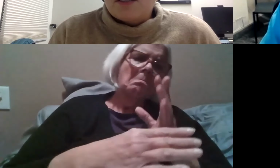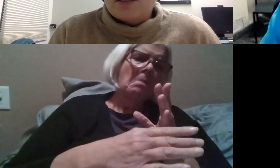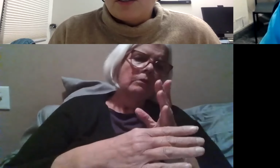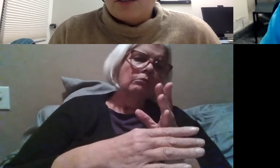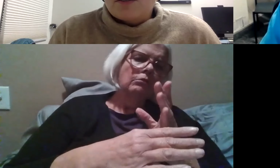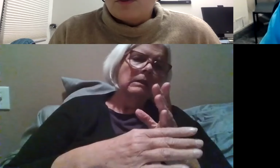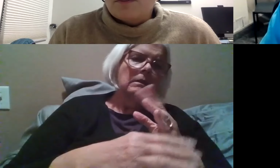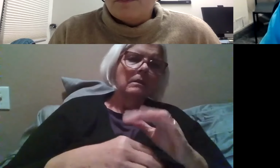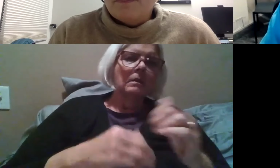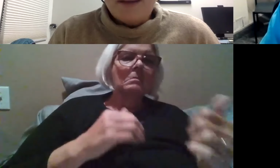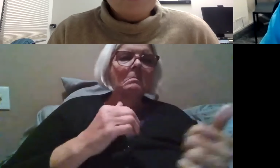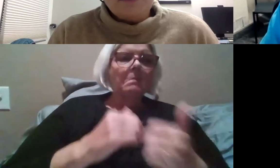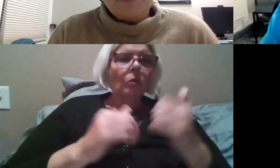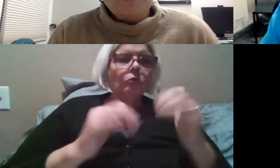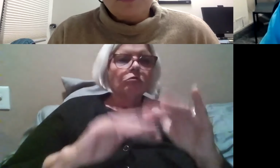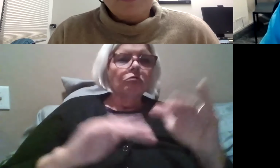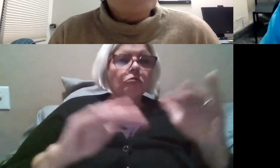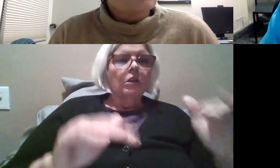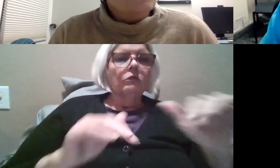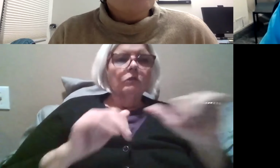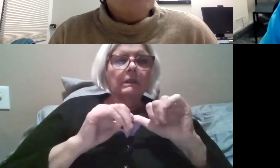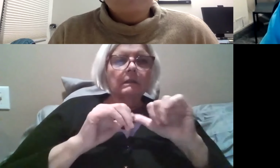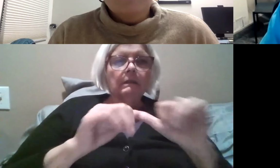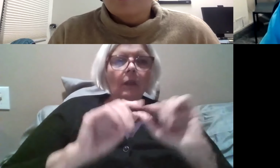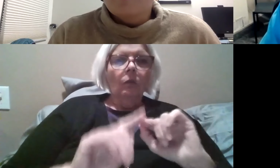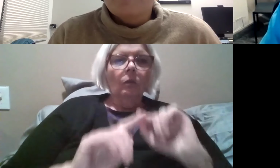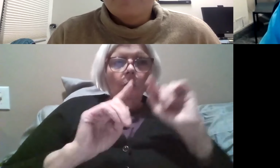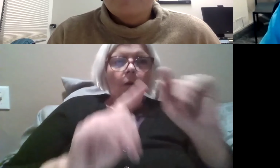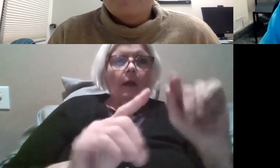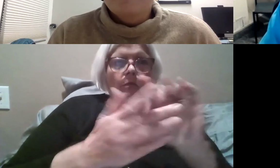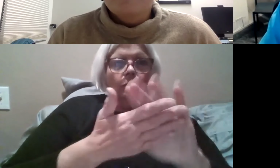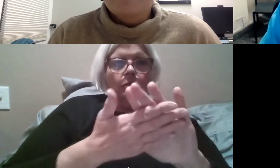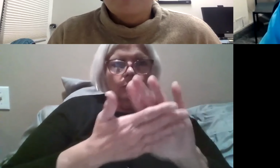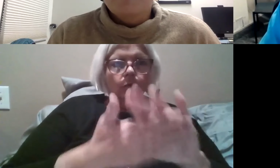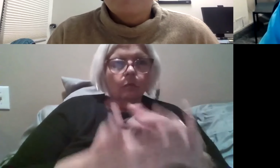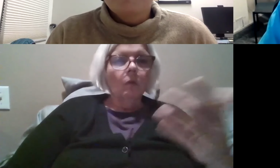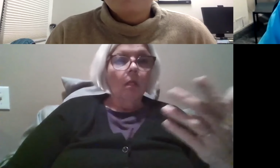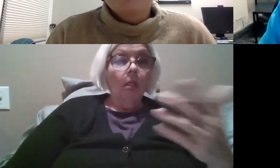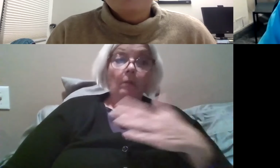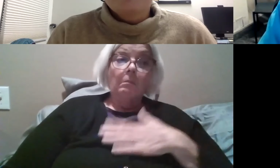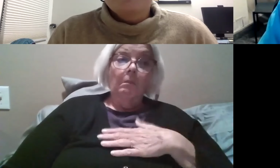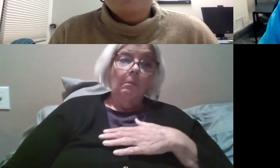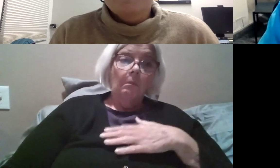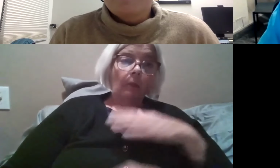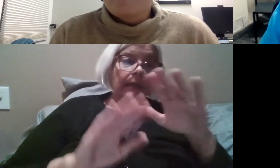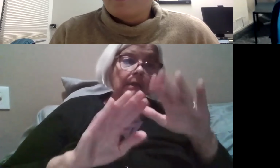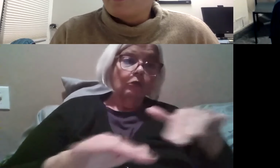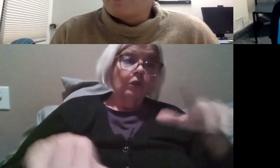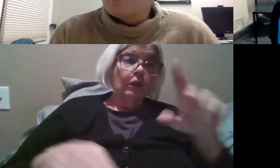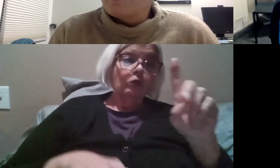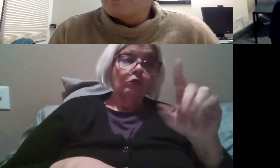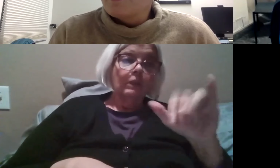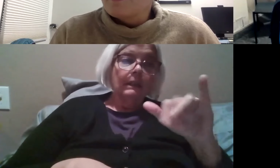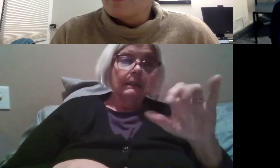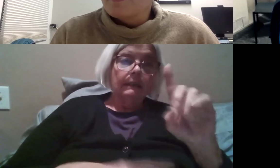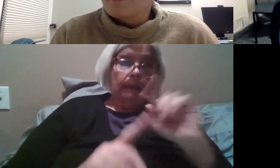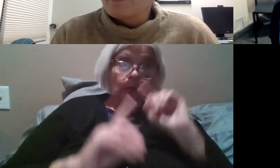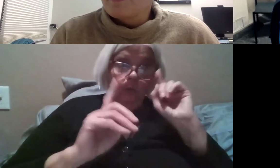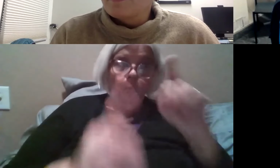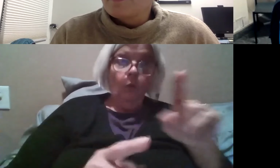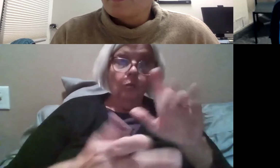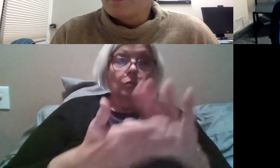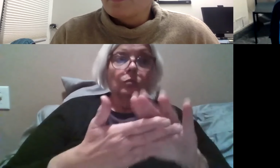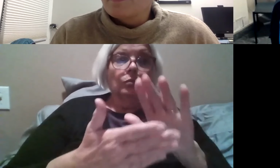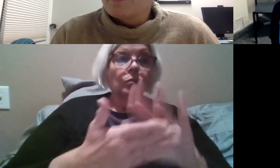kids continued to go to school. My kids went to school the next day. So. Yeah, I think we'll have much less